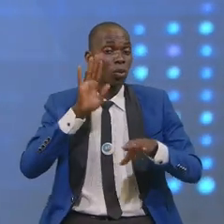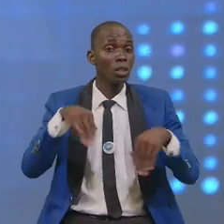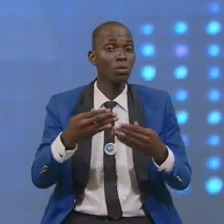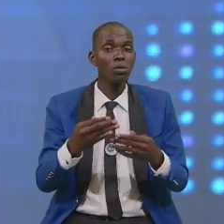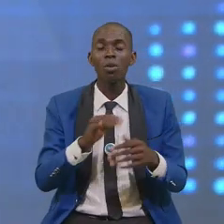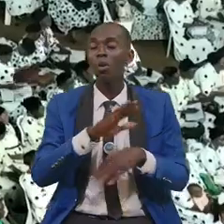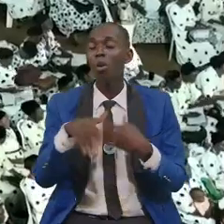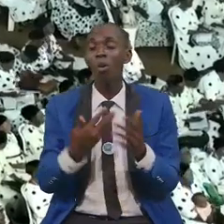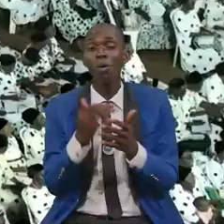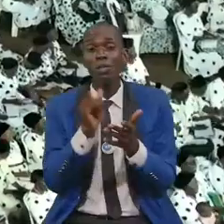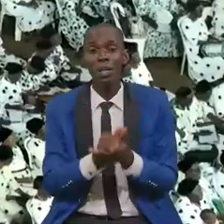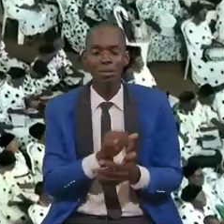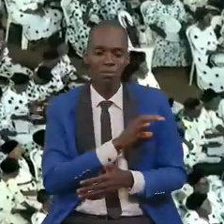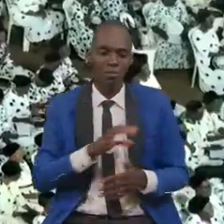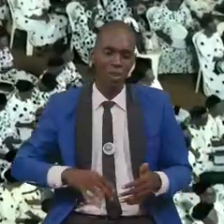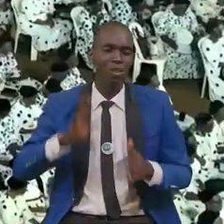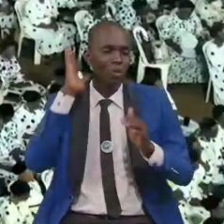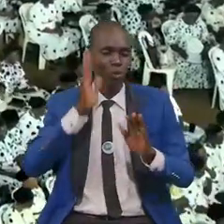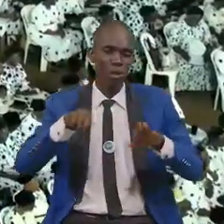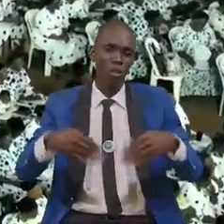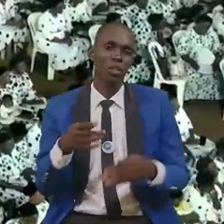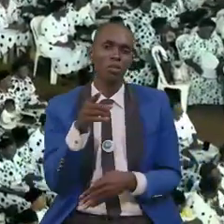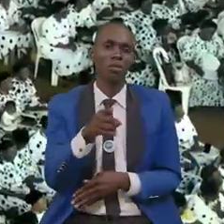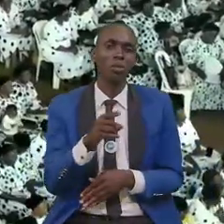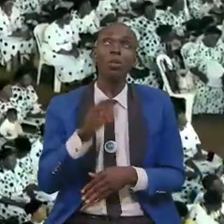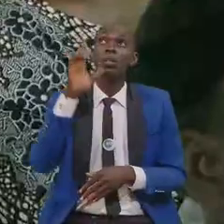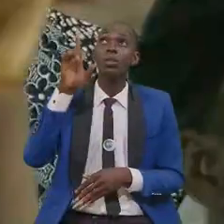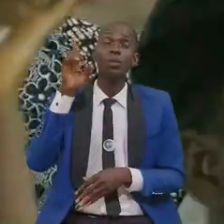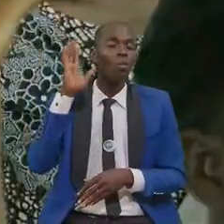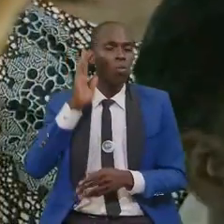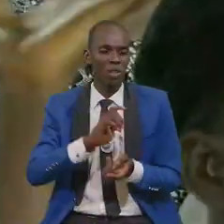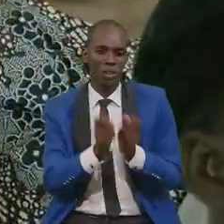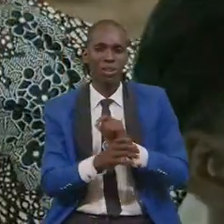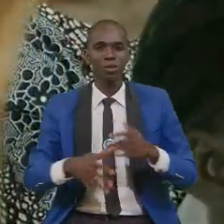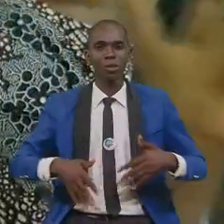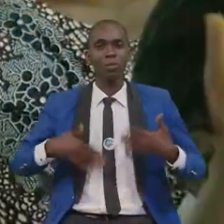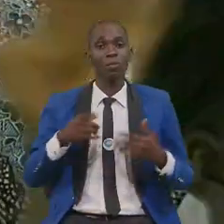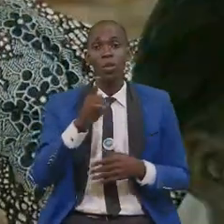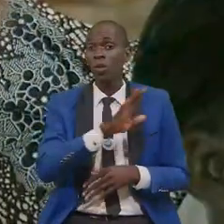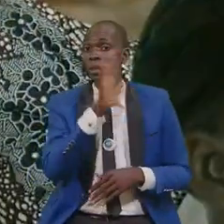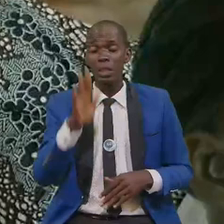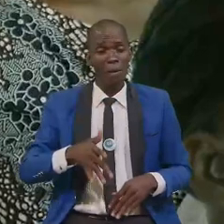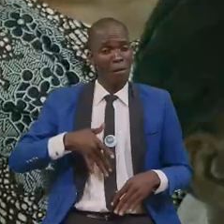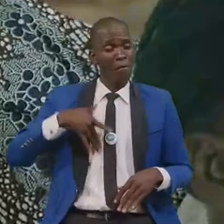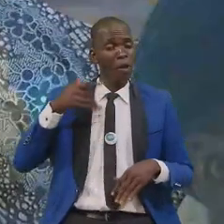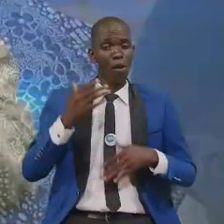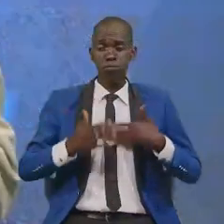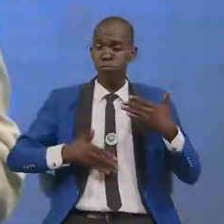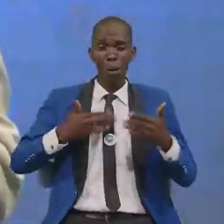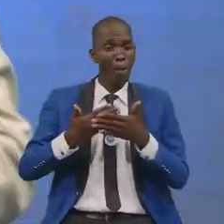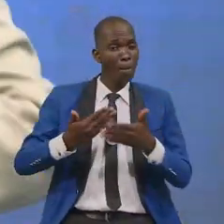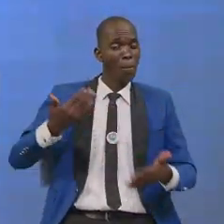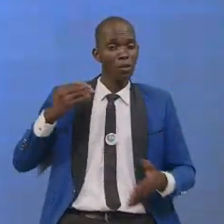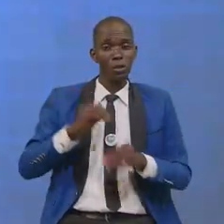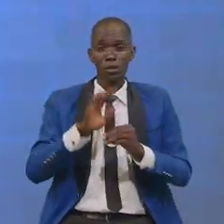you. He will turn your life around. You never felt joy in your life, happiness in your